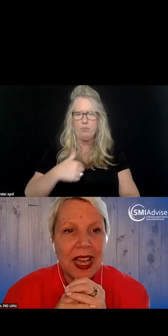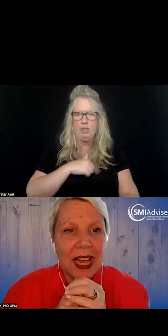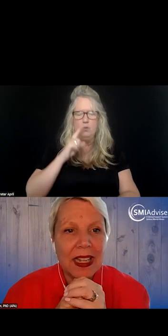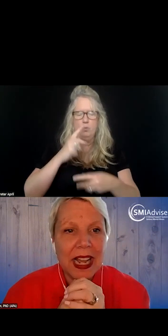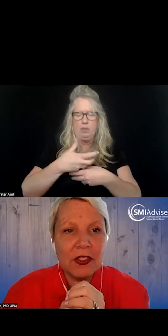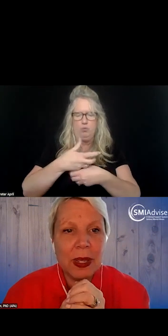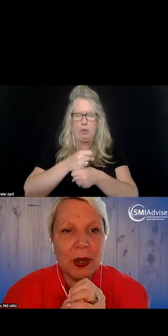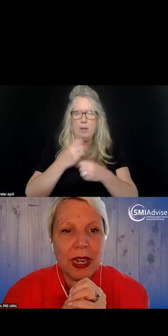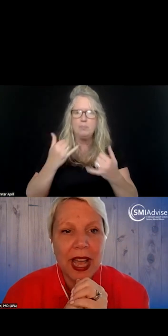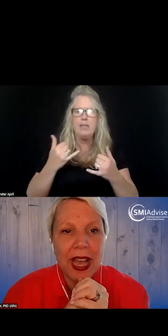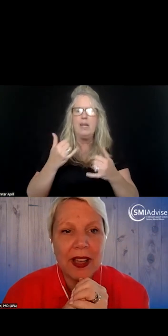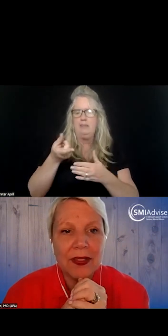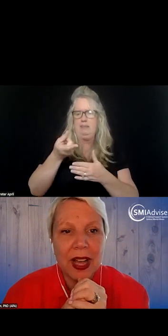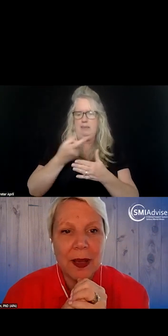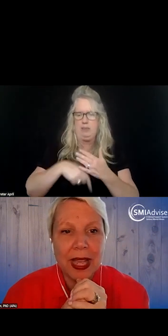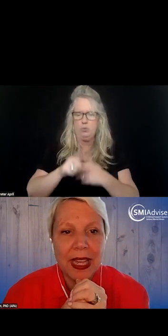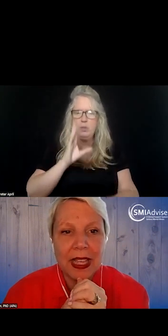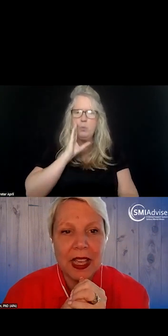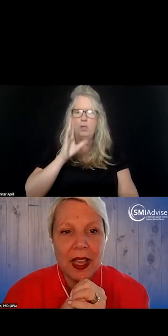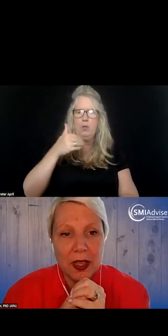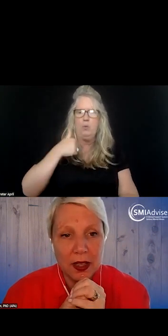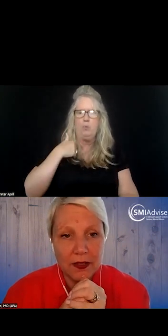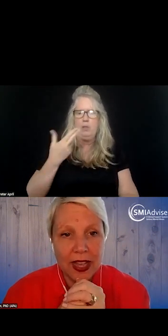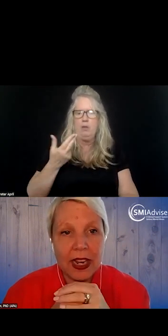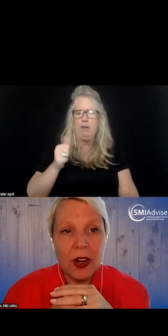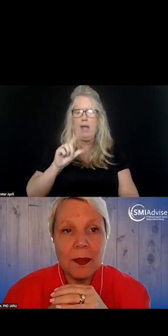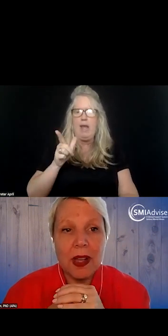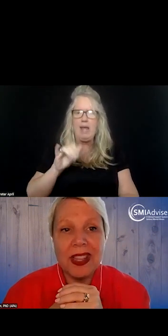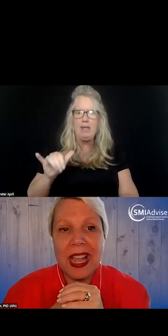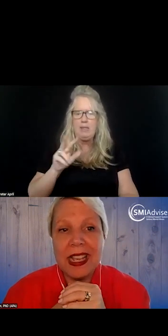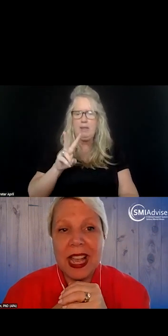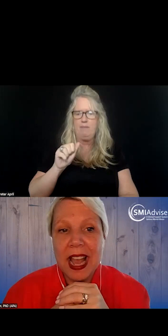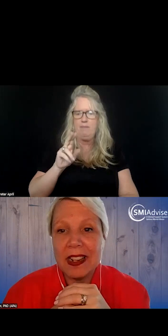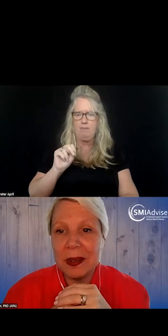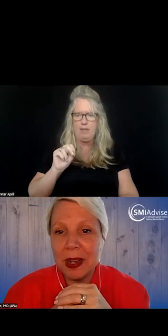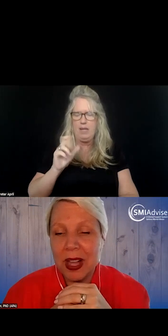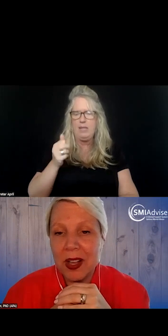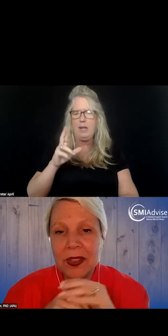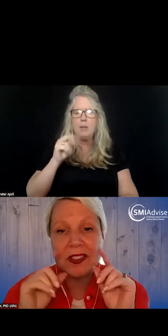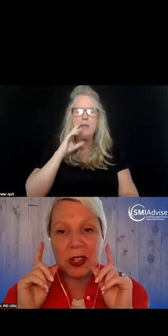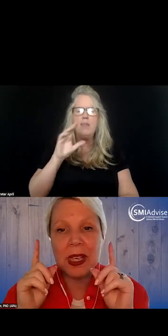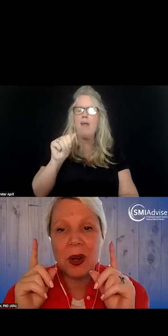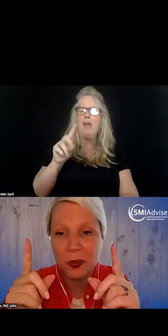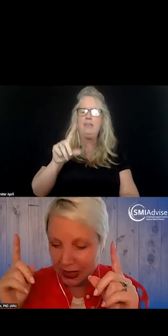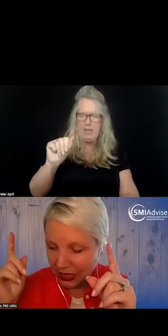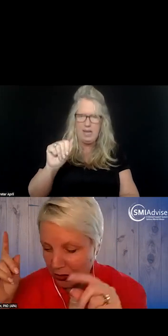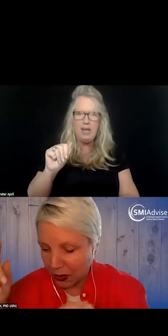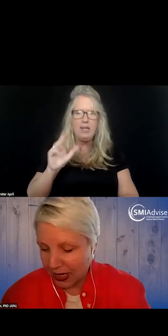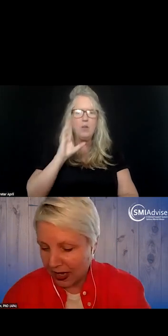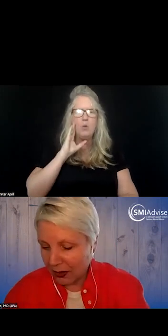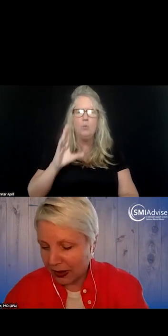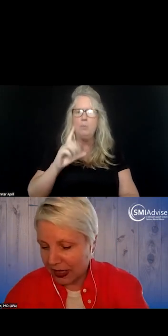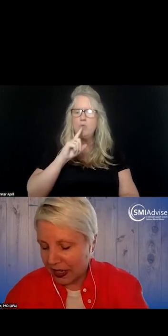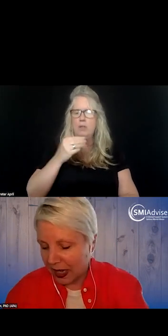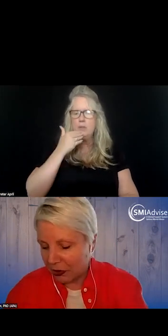today? Next week, we're going to have Haley Van Aram on the ADA Act and mental health. That's going to be a really good